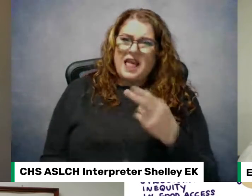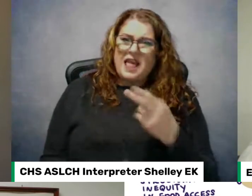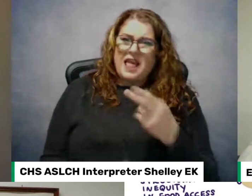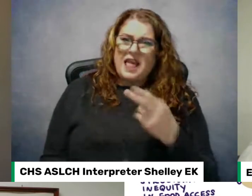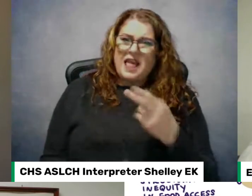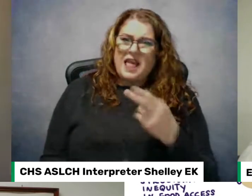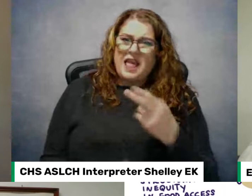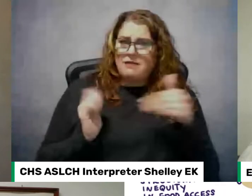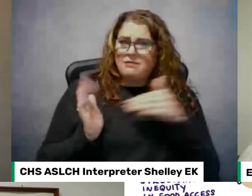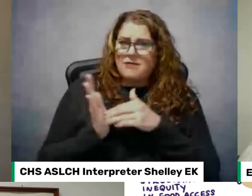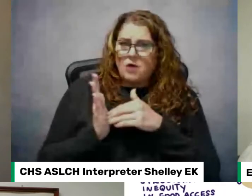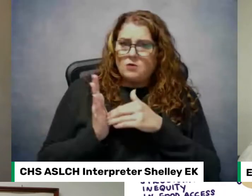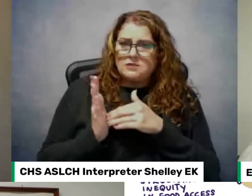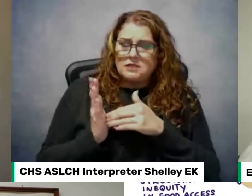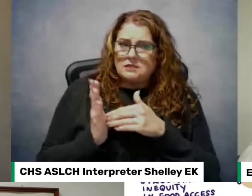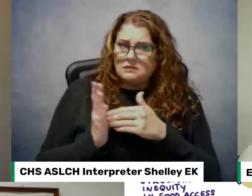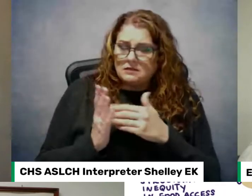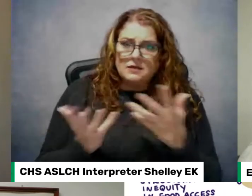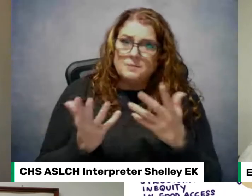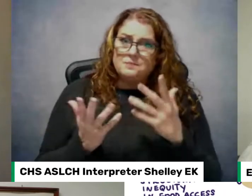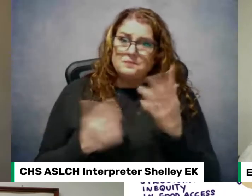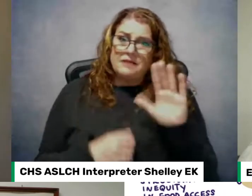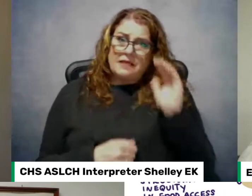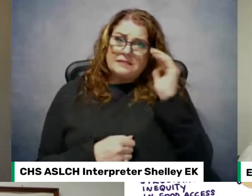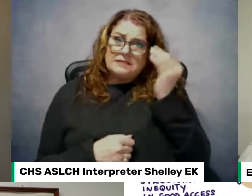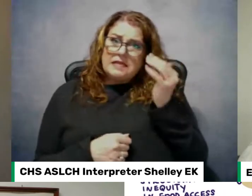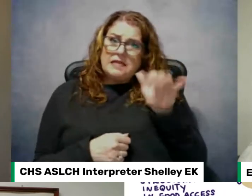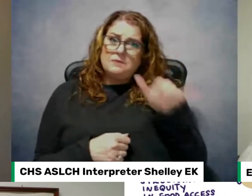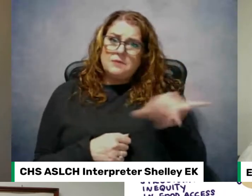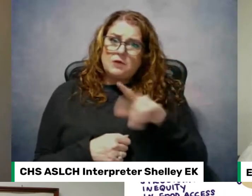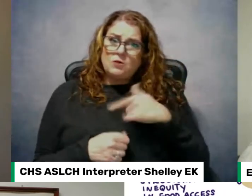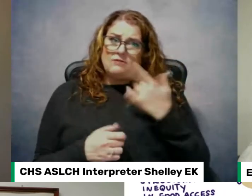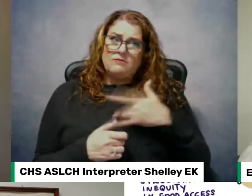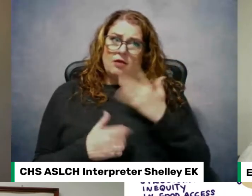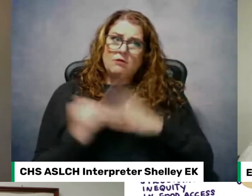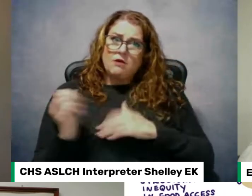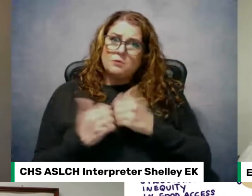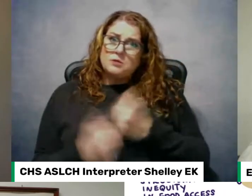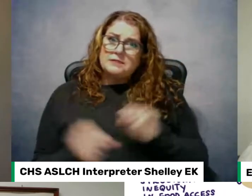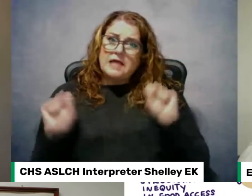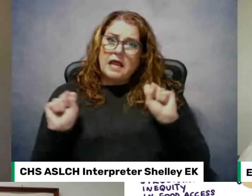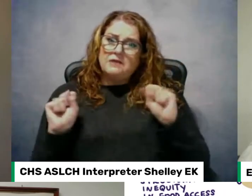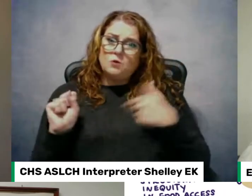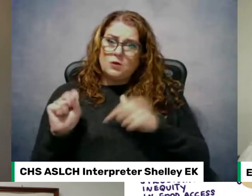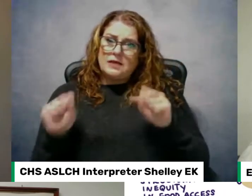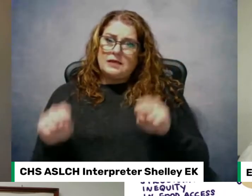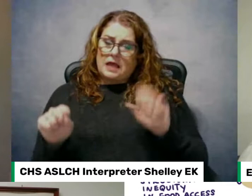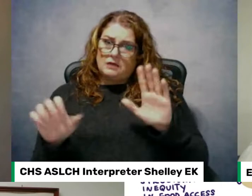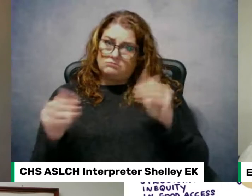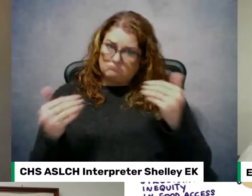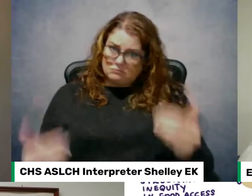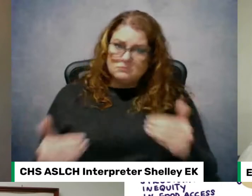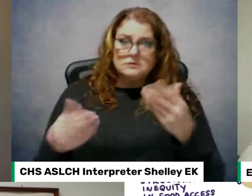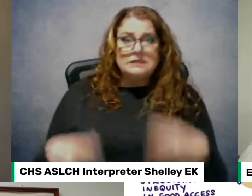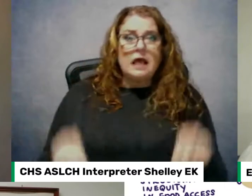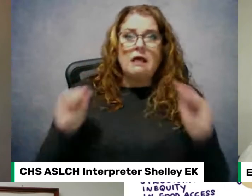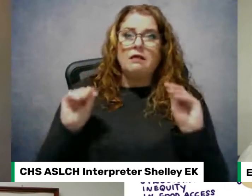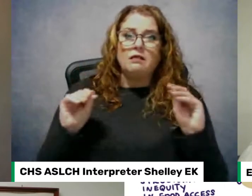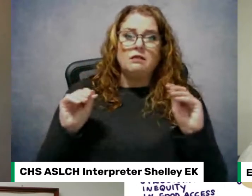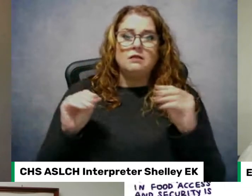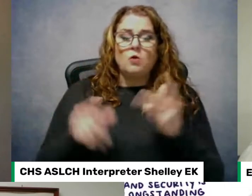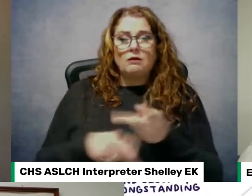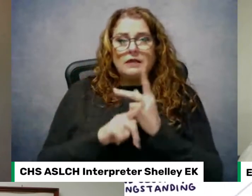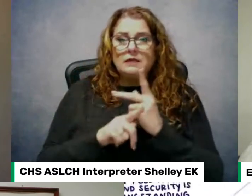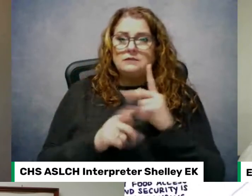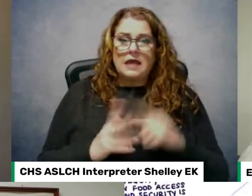10,000, they seem like we feel comfortable that they're safe and that we can actually just go and sell them or lease them or